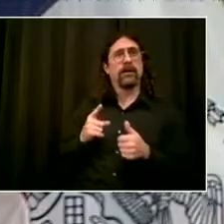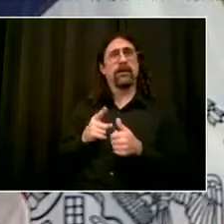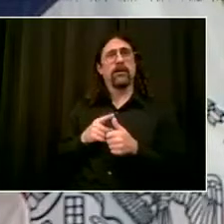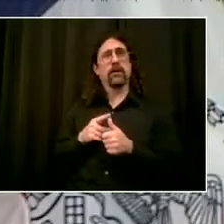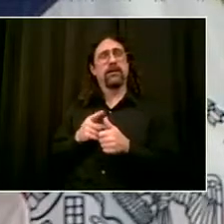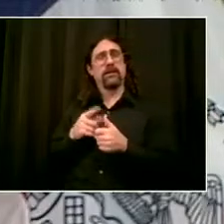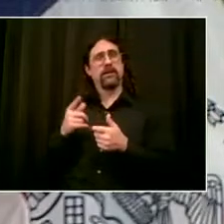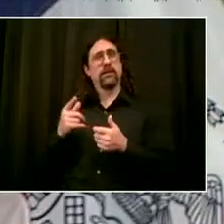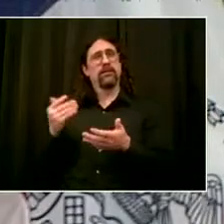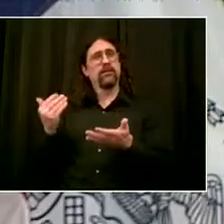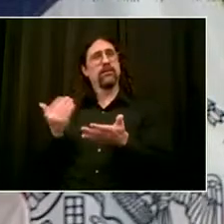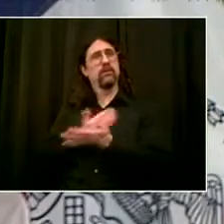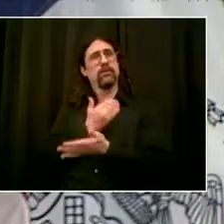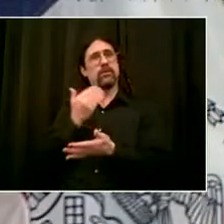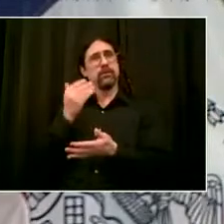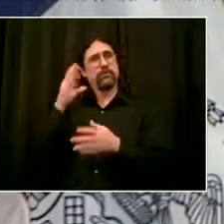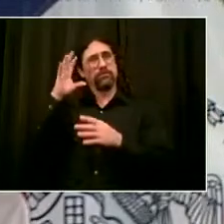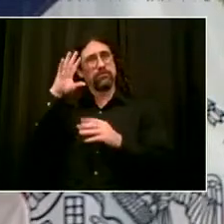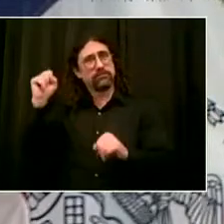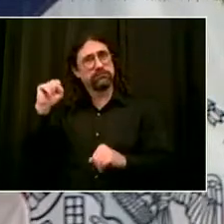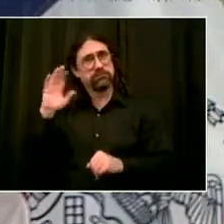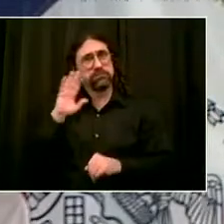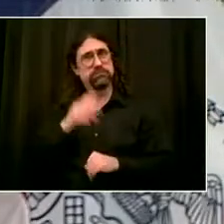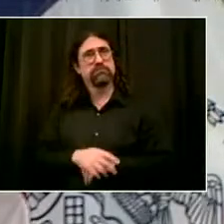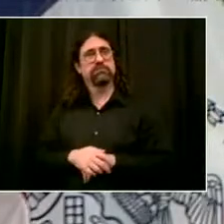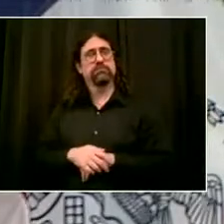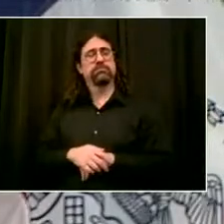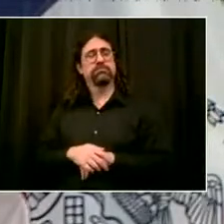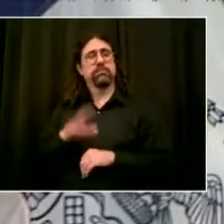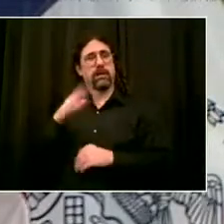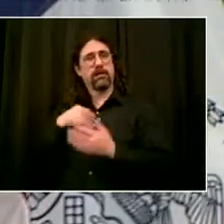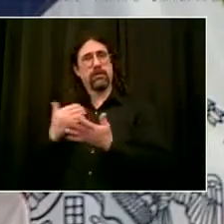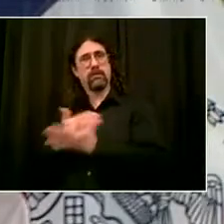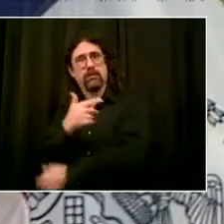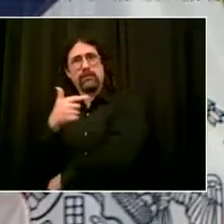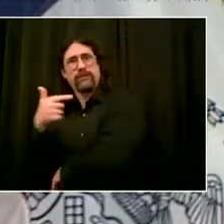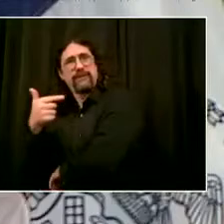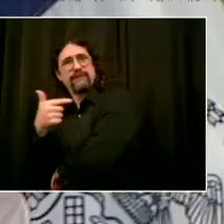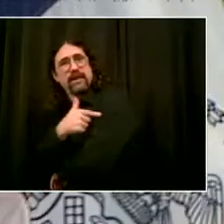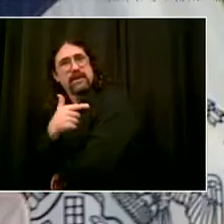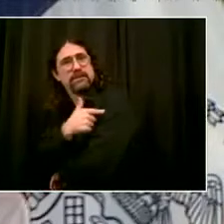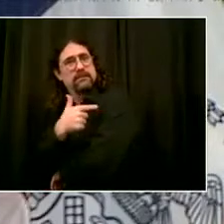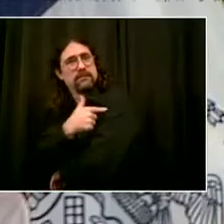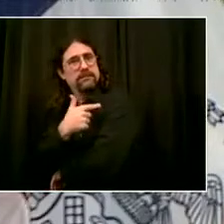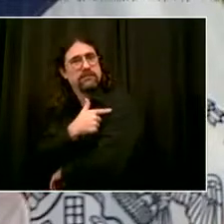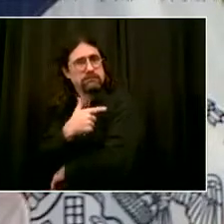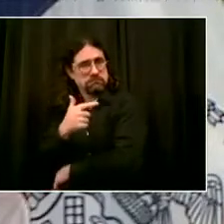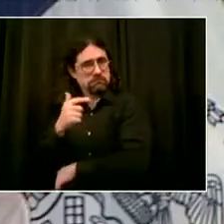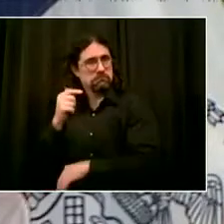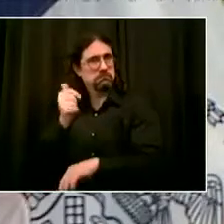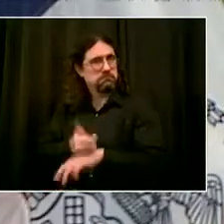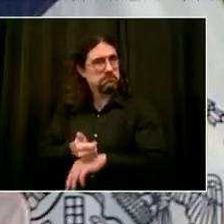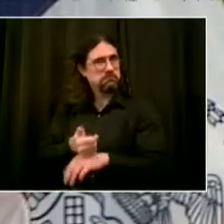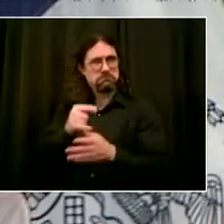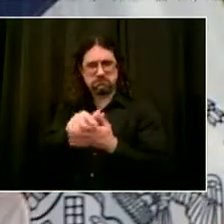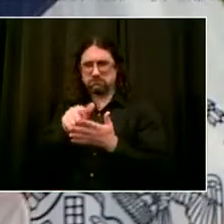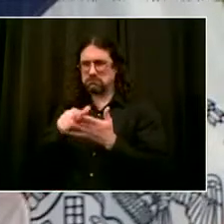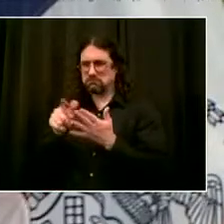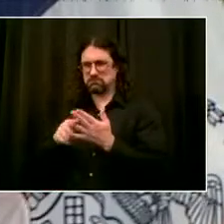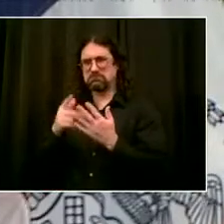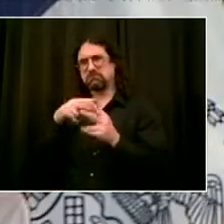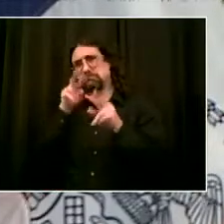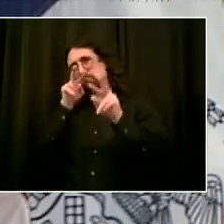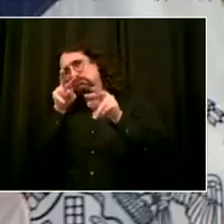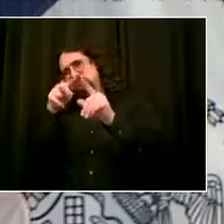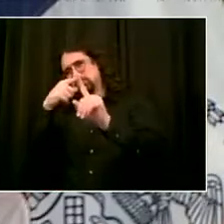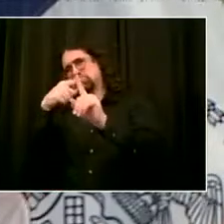together it's the perfect time without a stimulus we struggle we struggle in many ways and the suffering continues